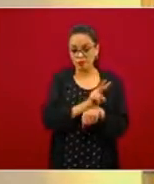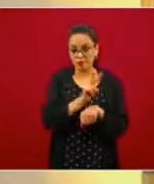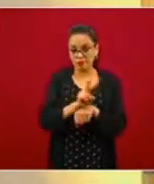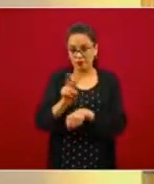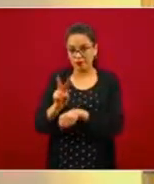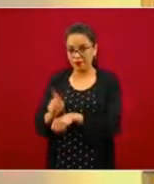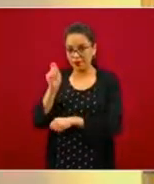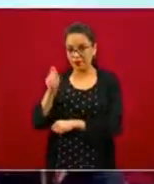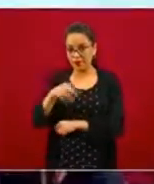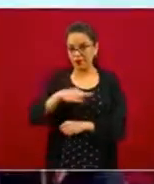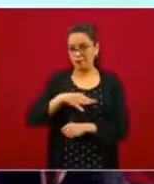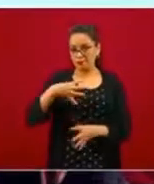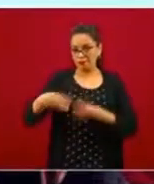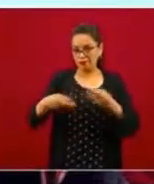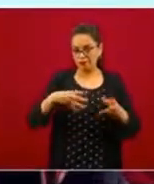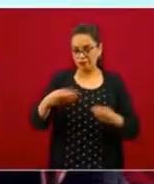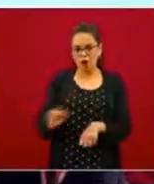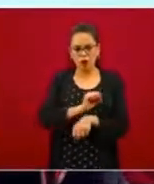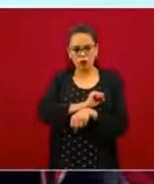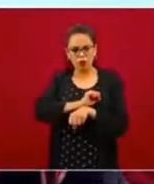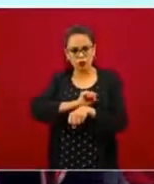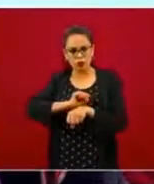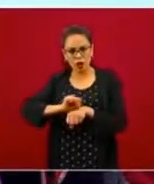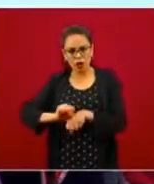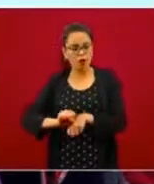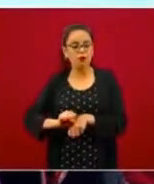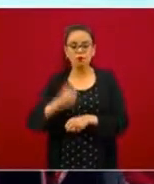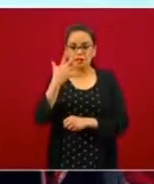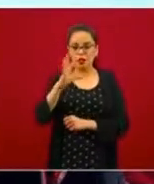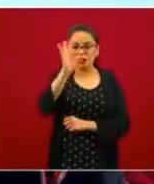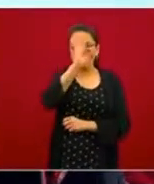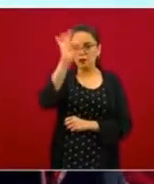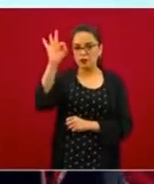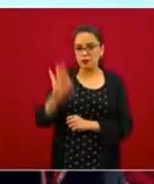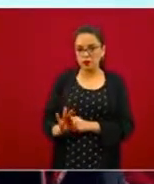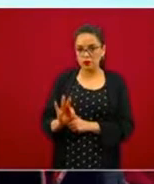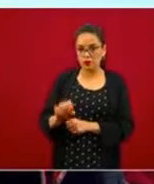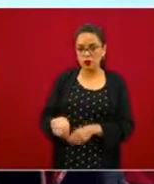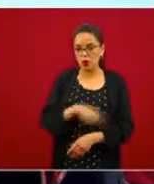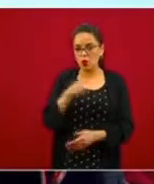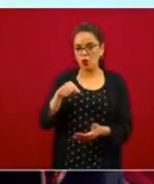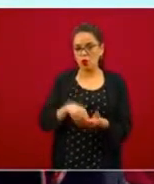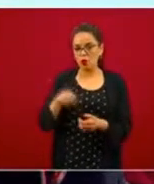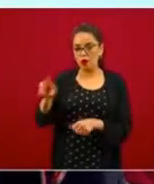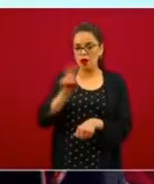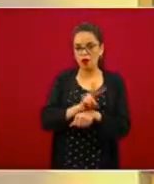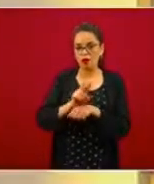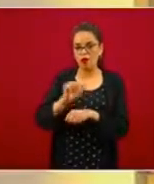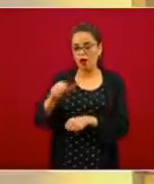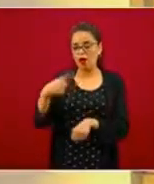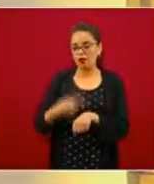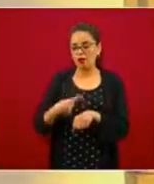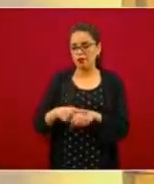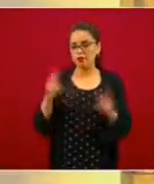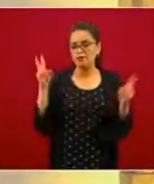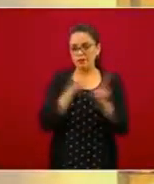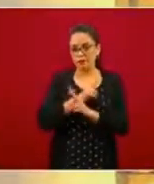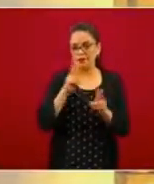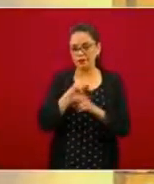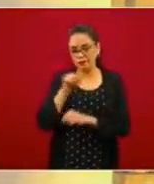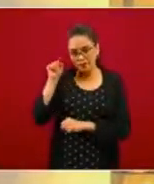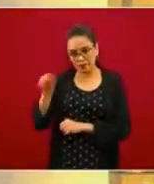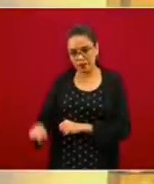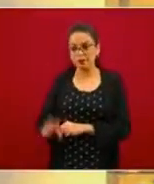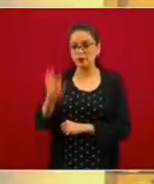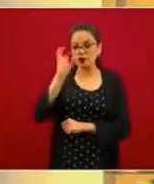being applied so that you can be sure that there's no limit to that. There's no quota, there's not a daily quota or a monthly quota or